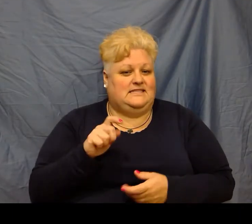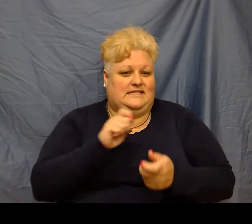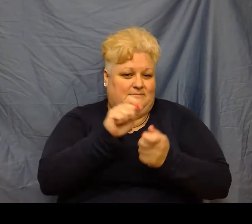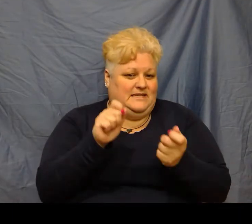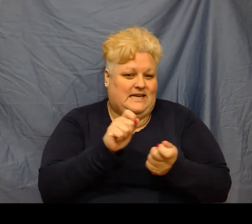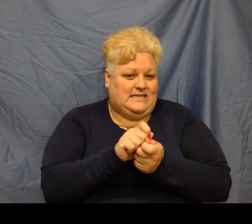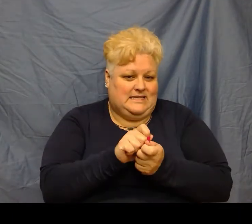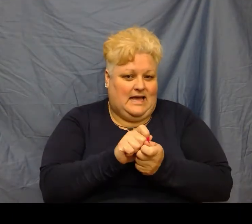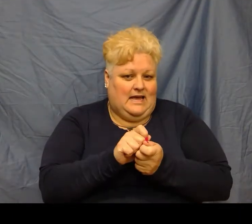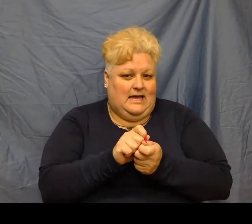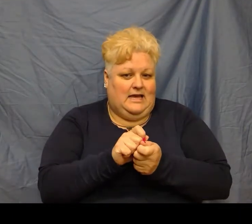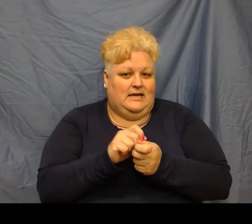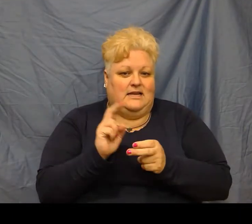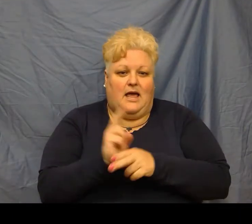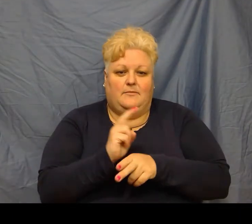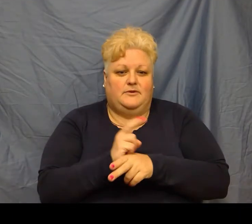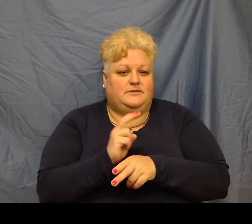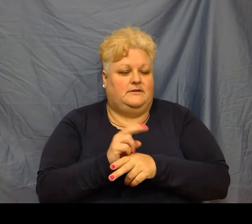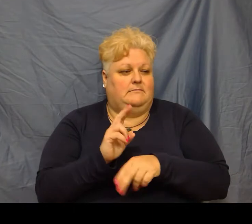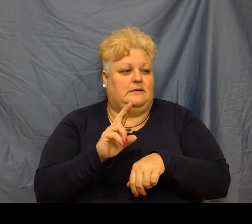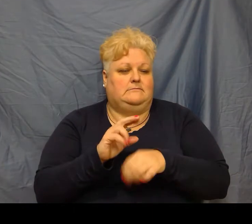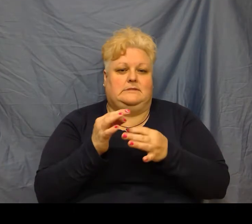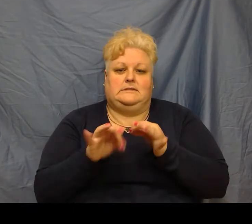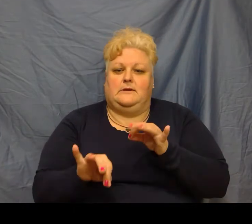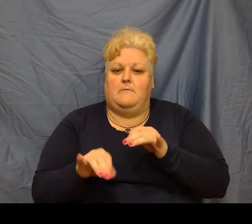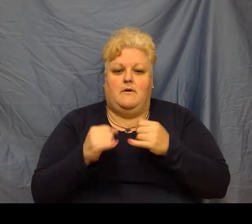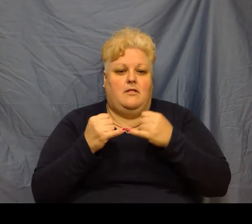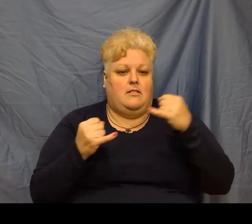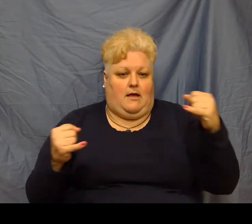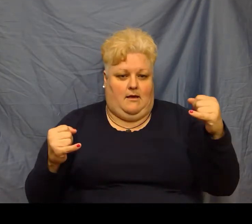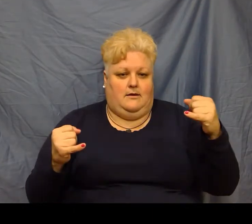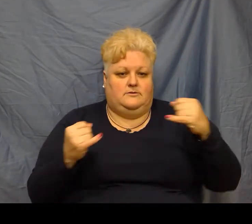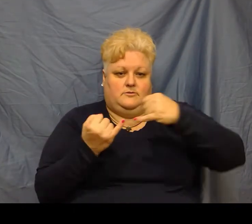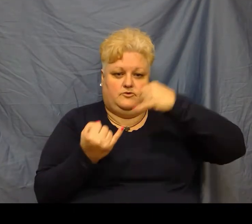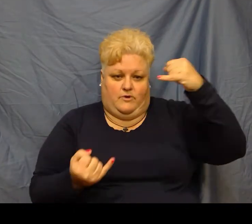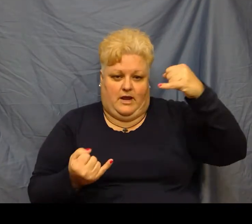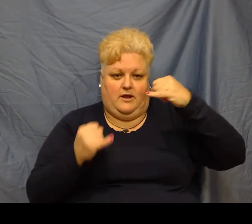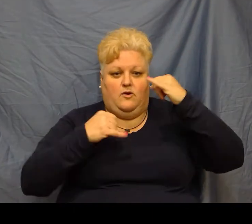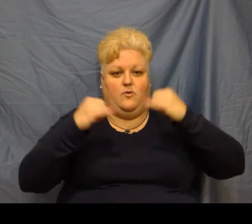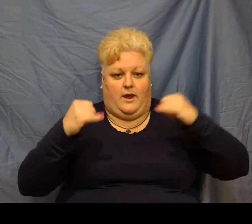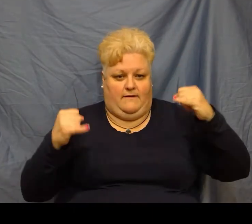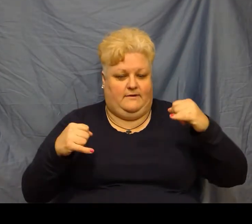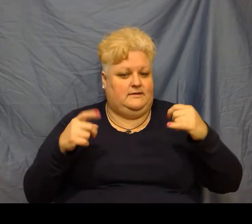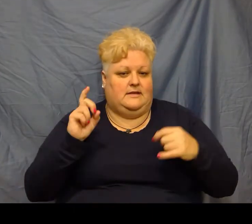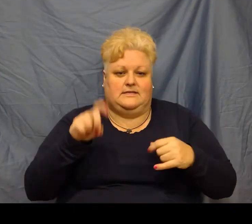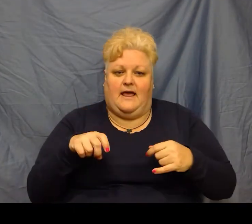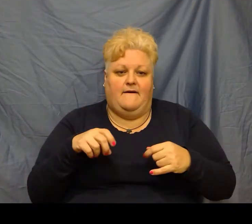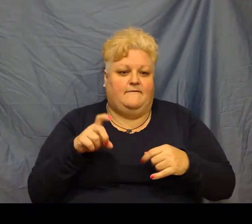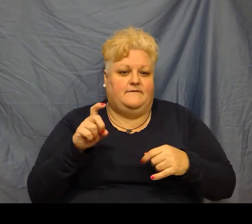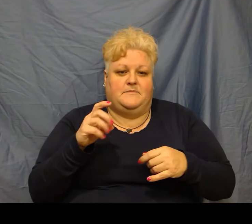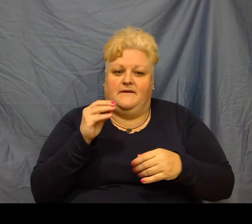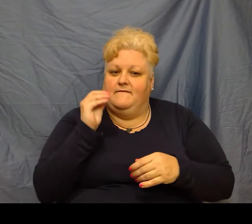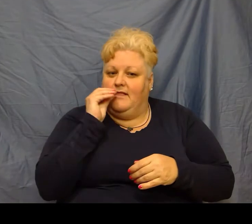And it doesn't have to be exact. I'm using basic lines, wavy lines. It doesn't have to be